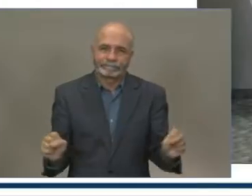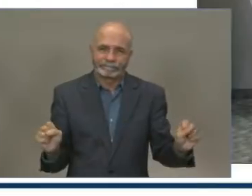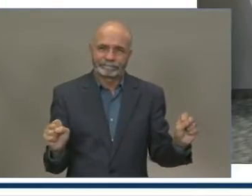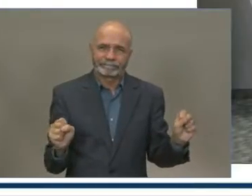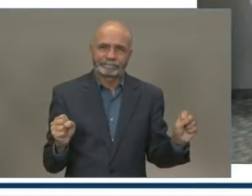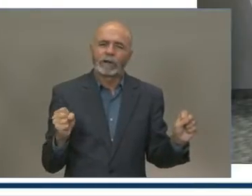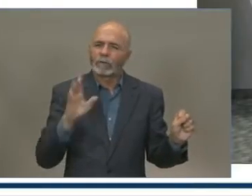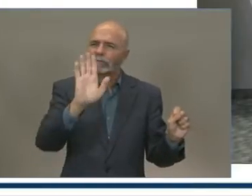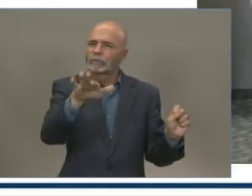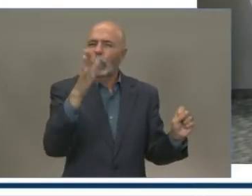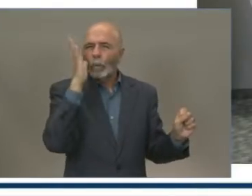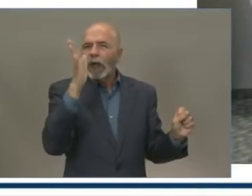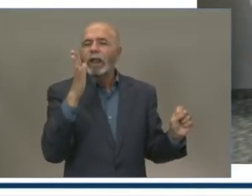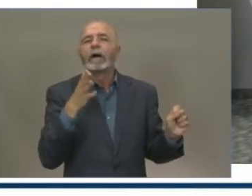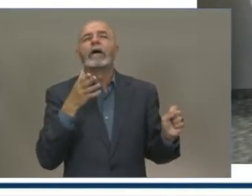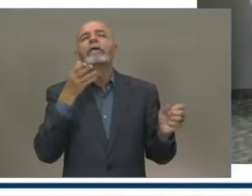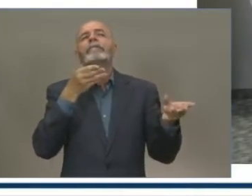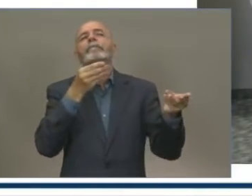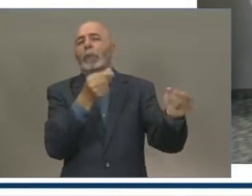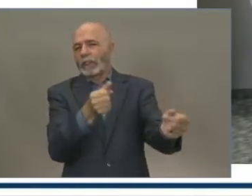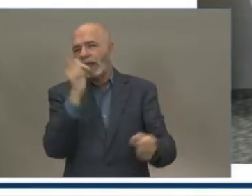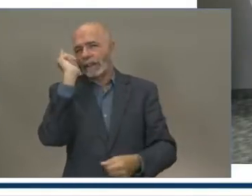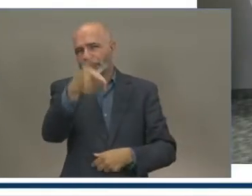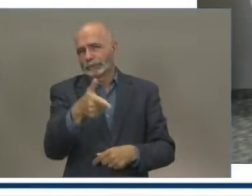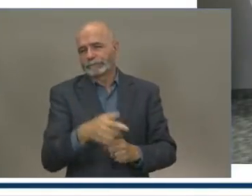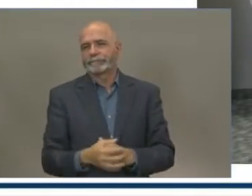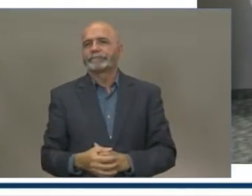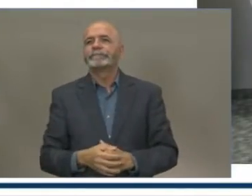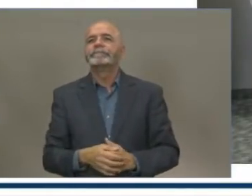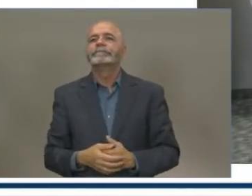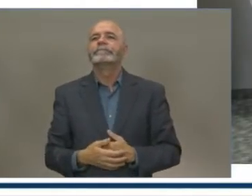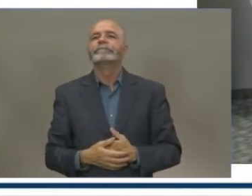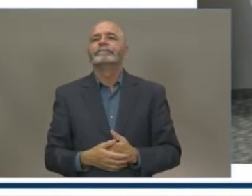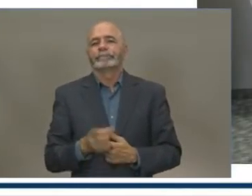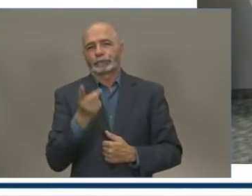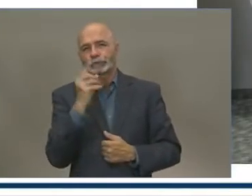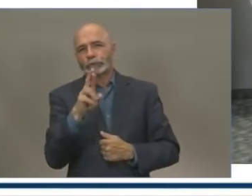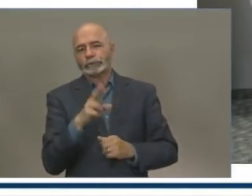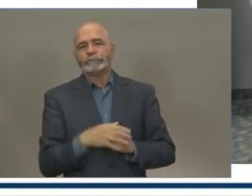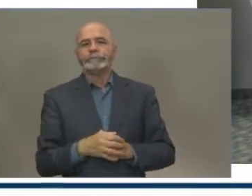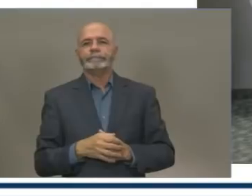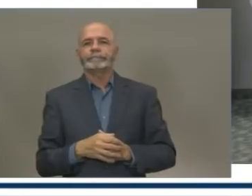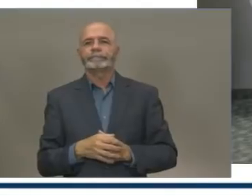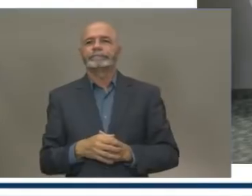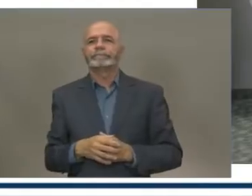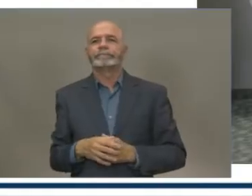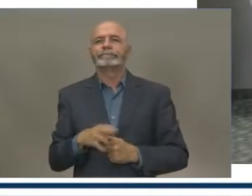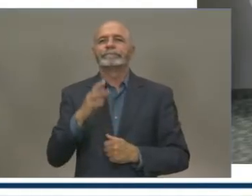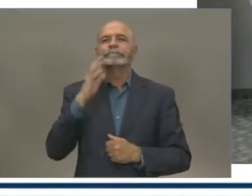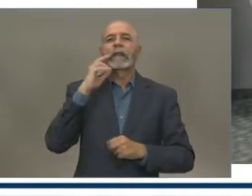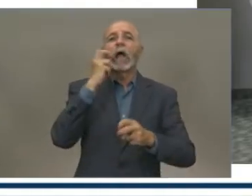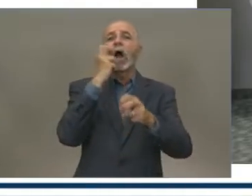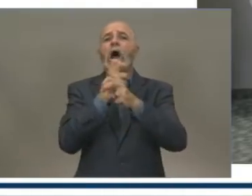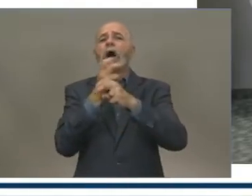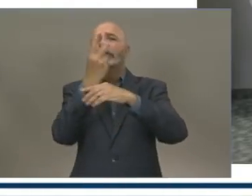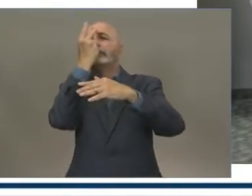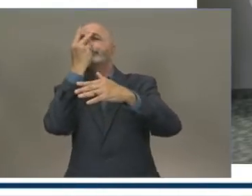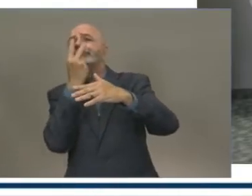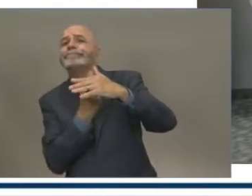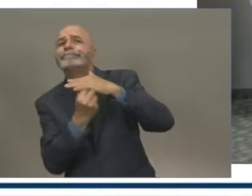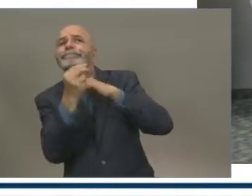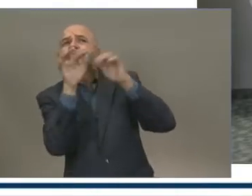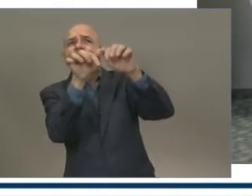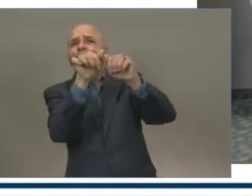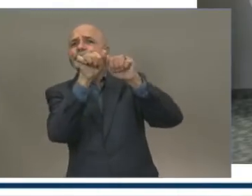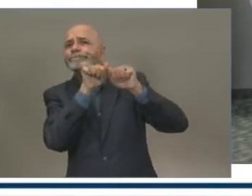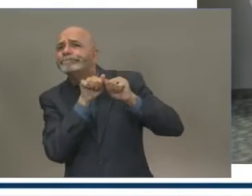follow-up. For Dr. Strang, I know it's hard to look ahead even a month, but what do activities during the